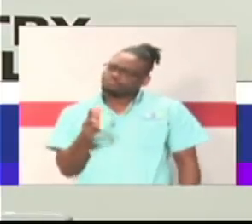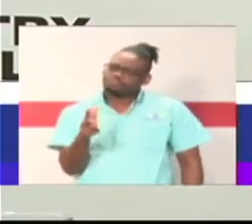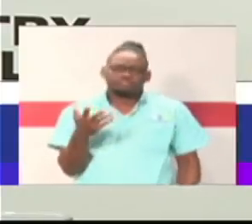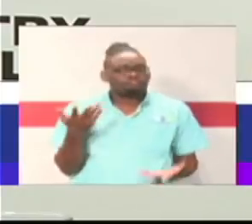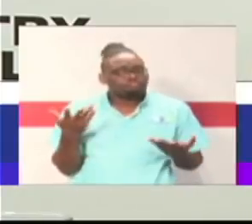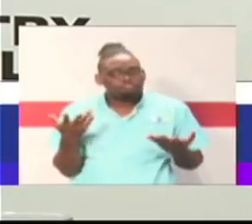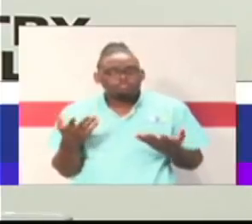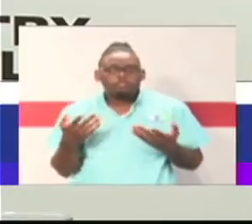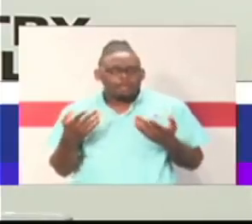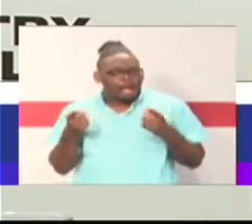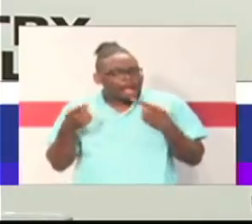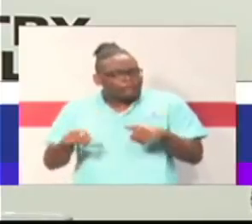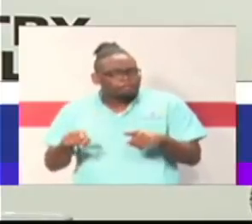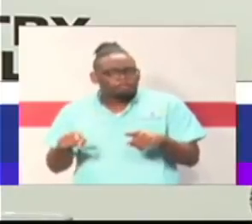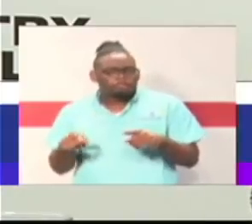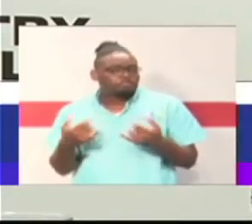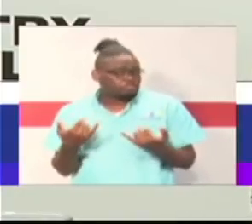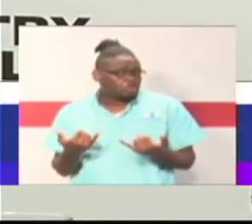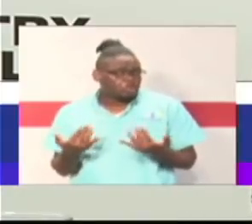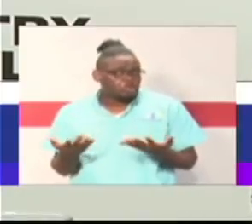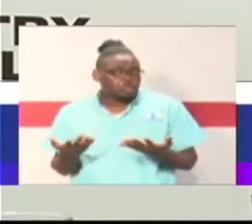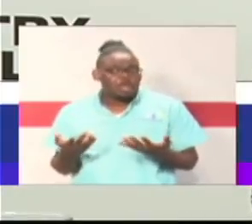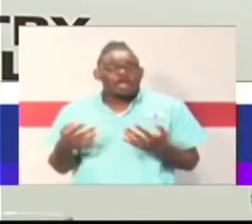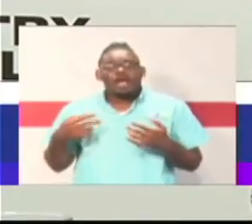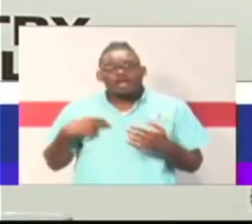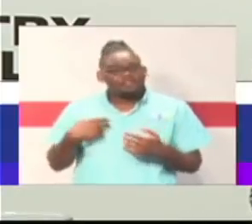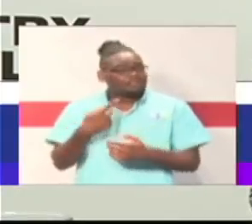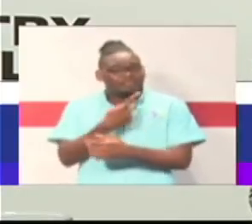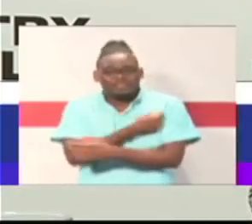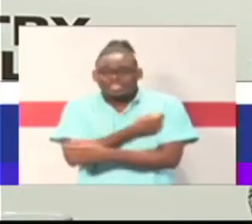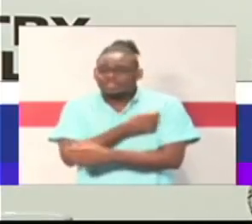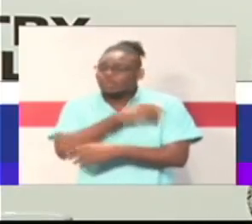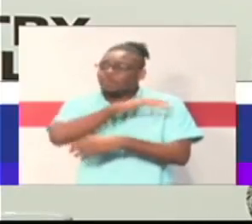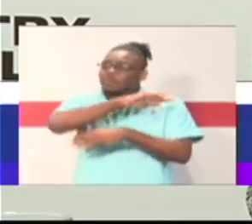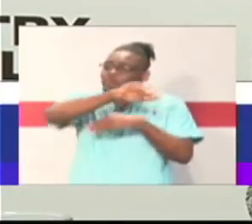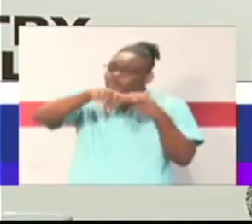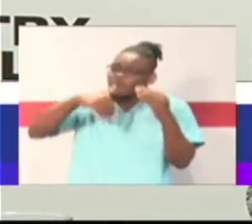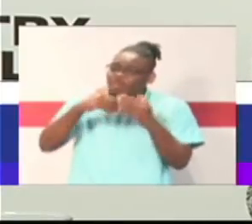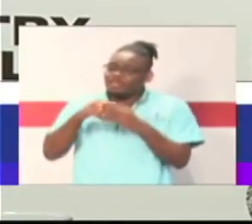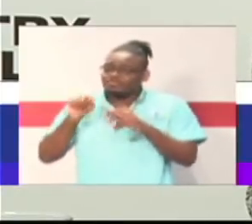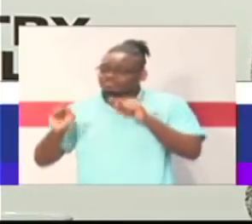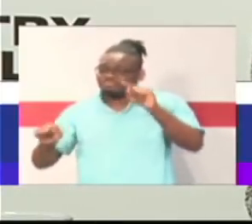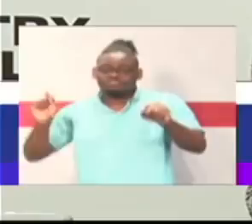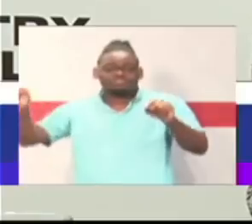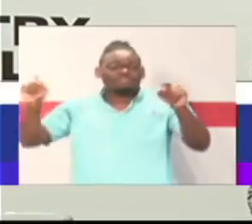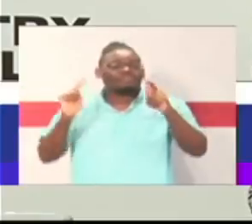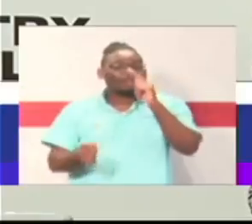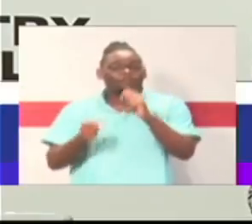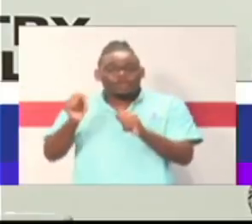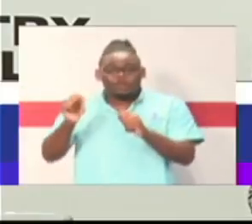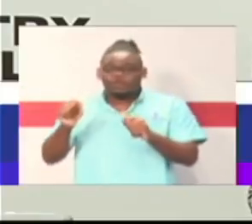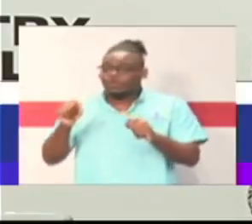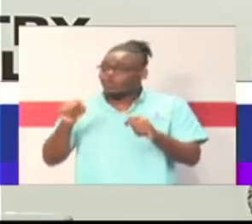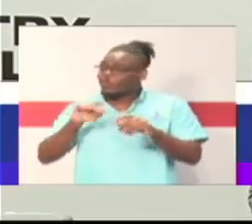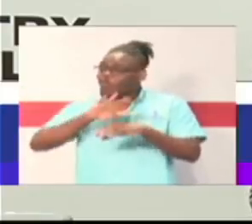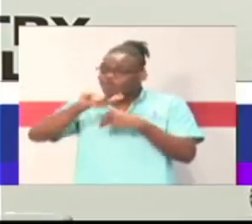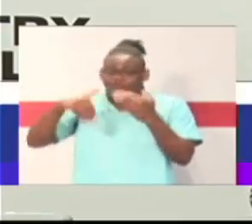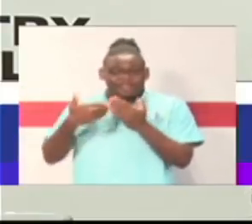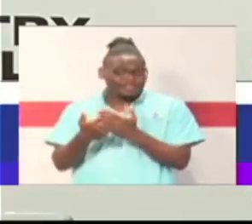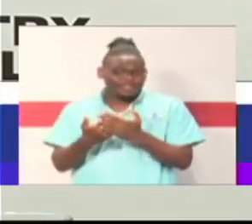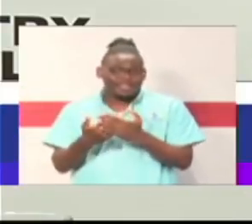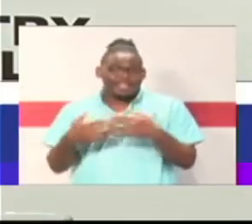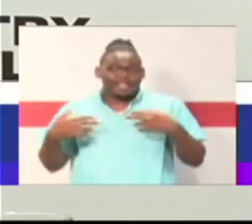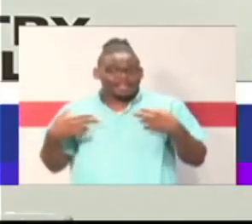have vaccines for you all over the place. We have vaccines for children between the age of 12 and 18. And we